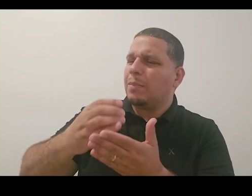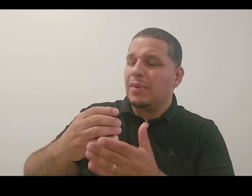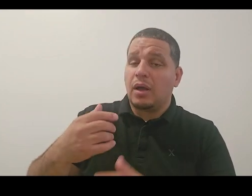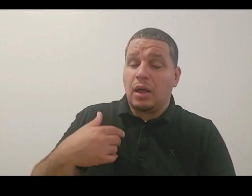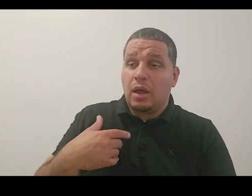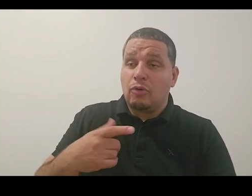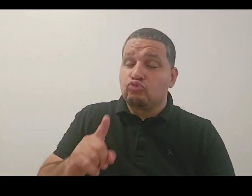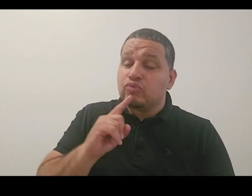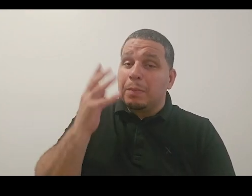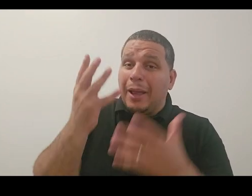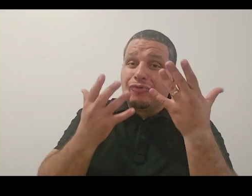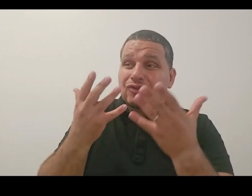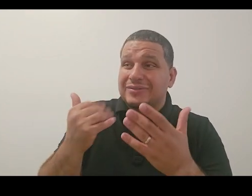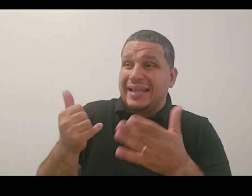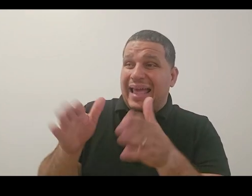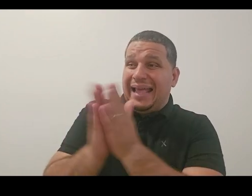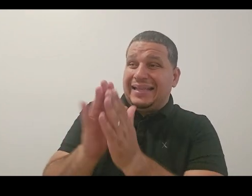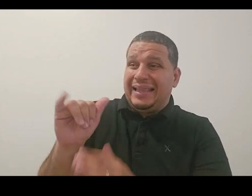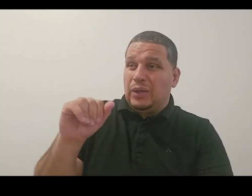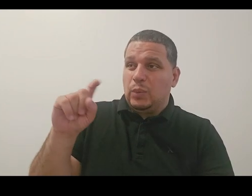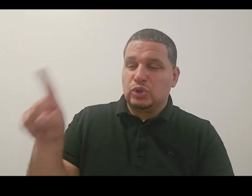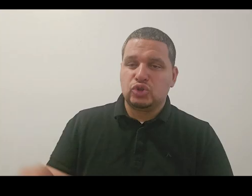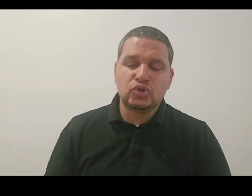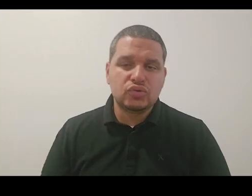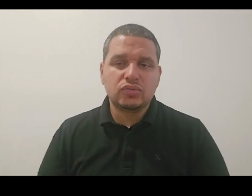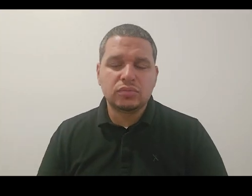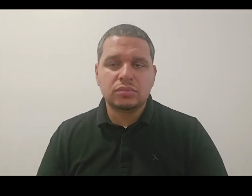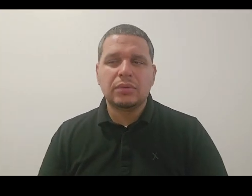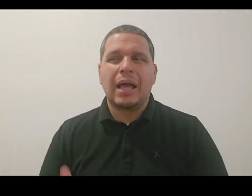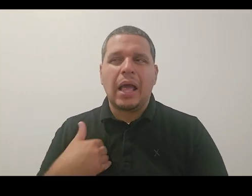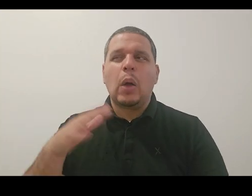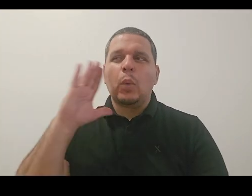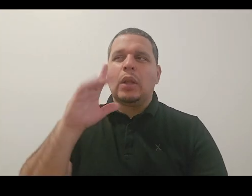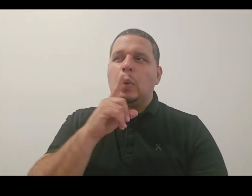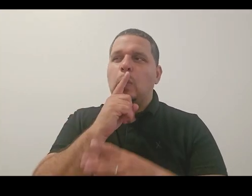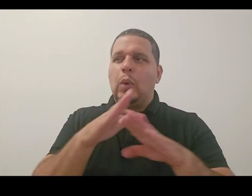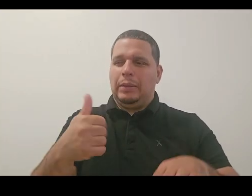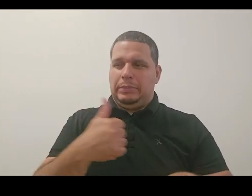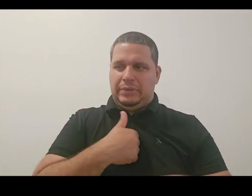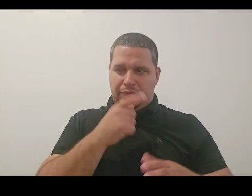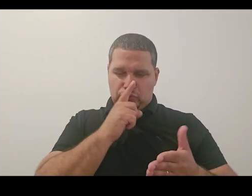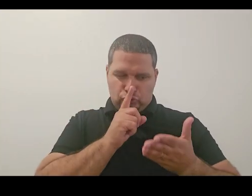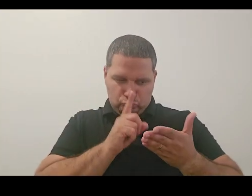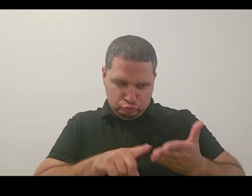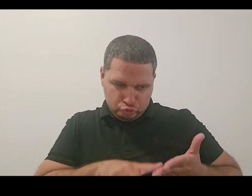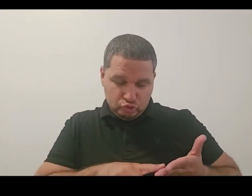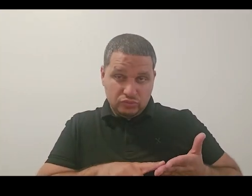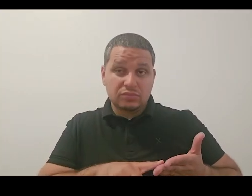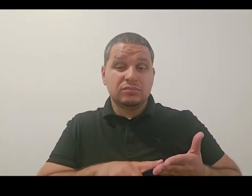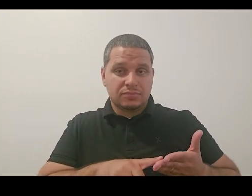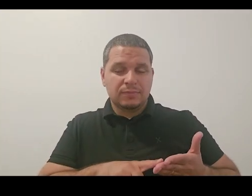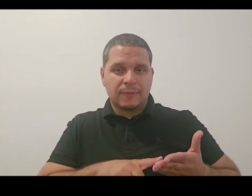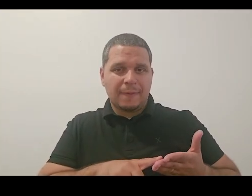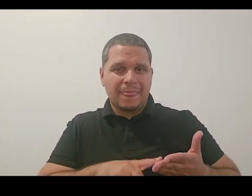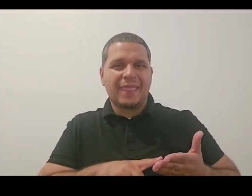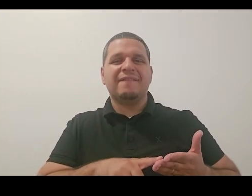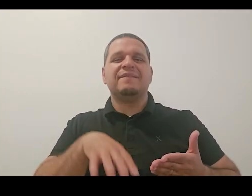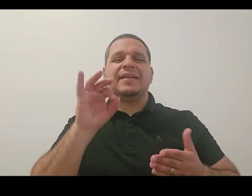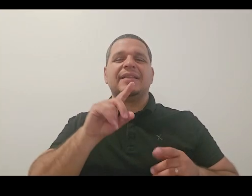a cup?" I would be embarrassed to ask that question. I would quietly Google it. But